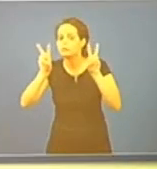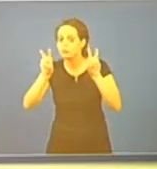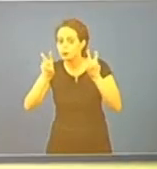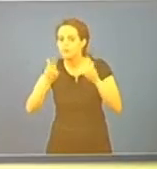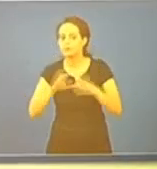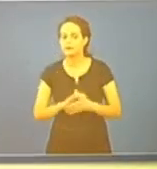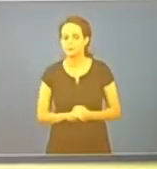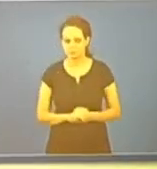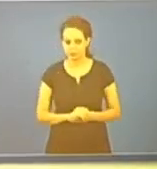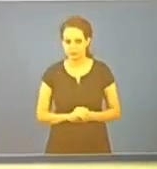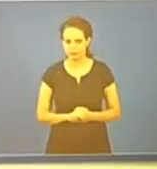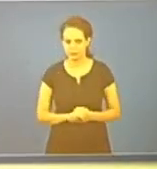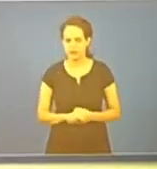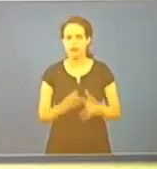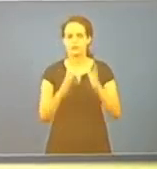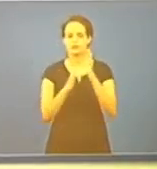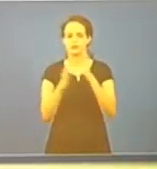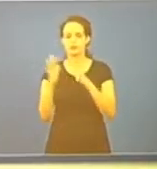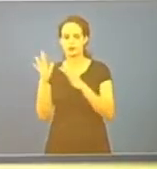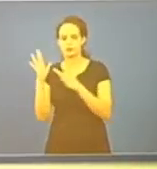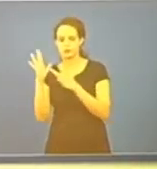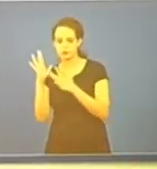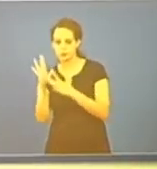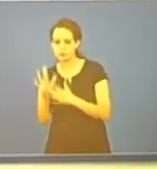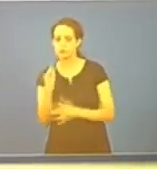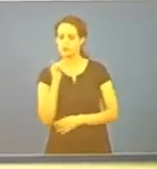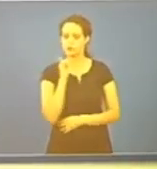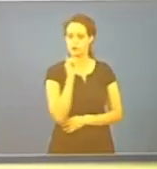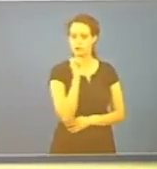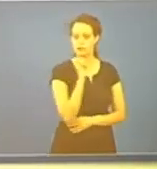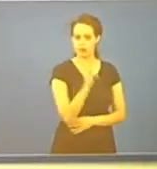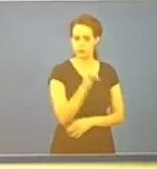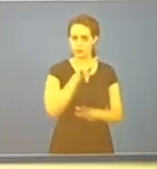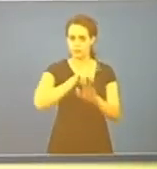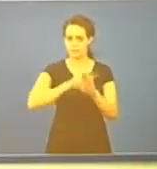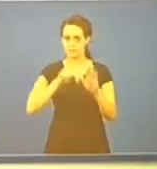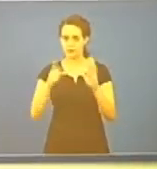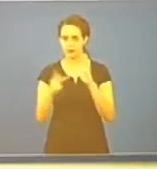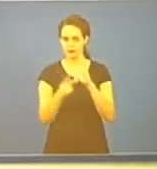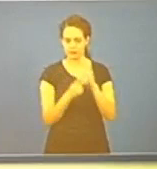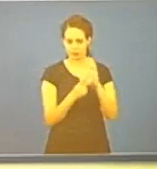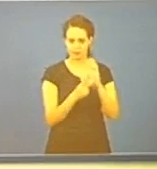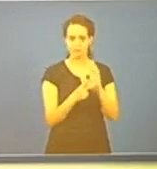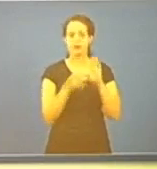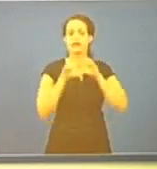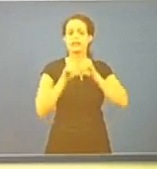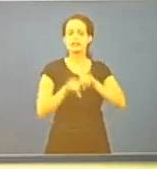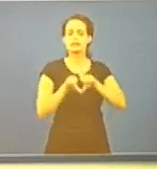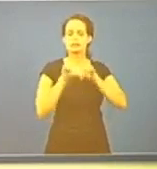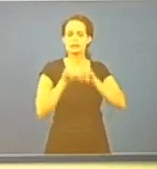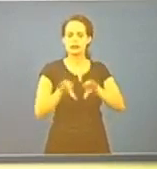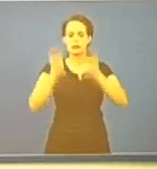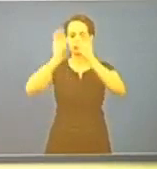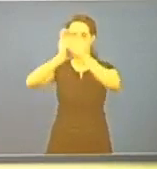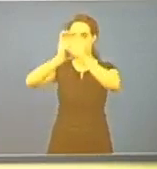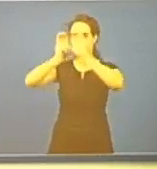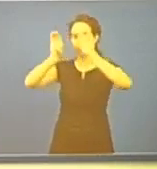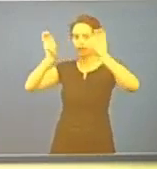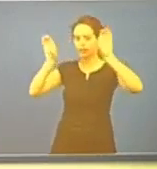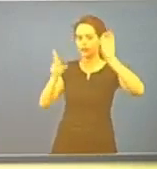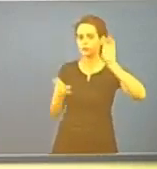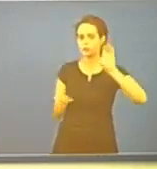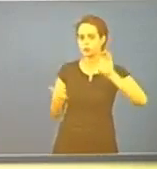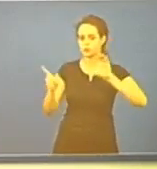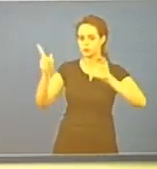And then Jesus answered and spoke to them again by parable, said, "The kingdom of